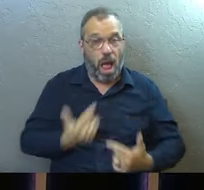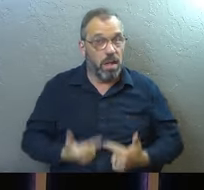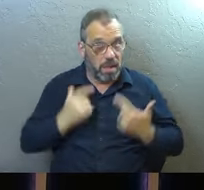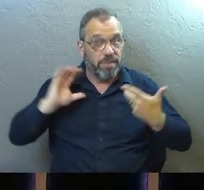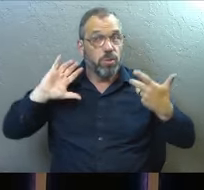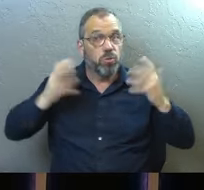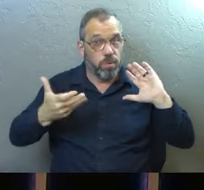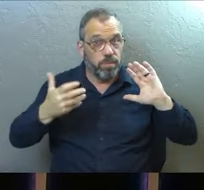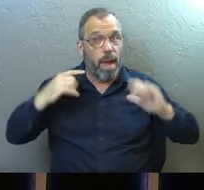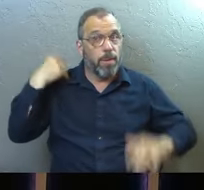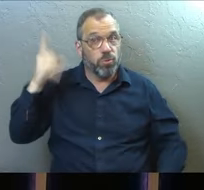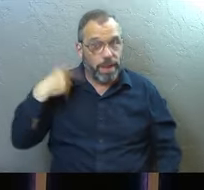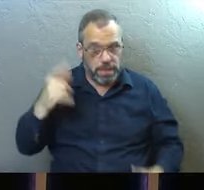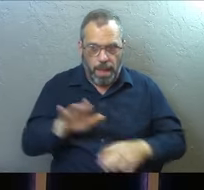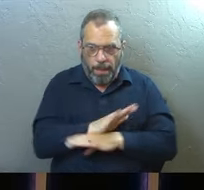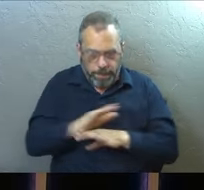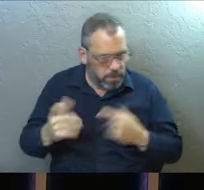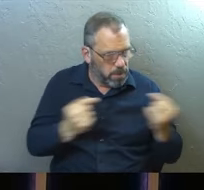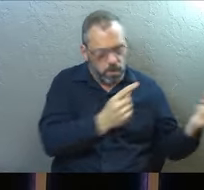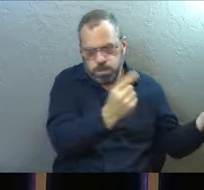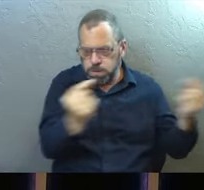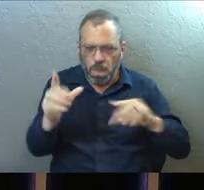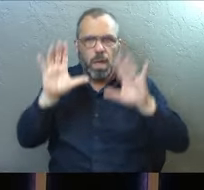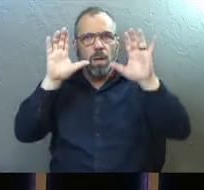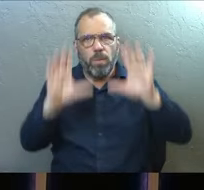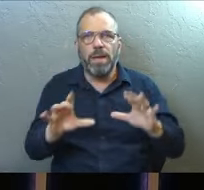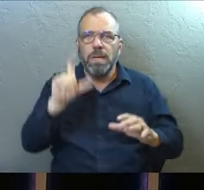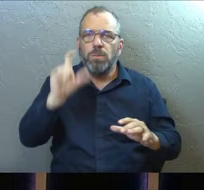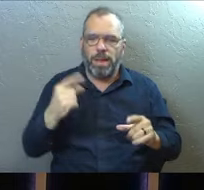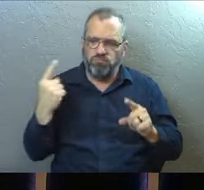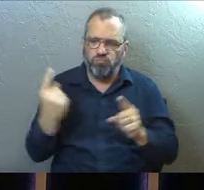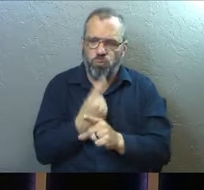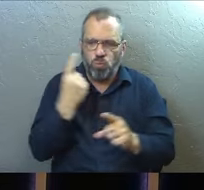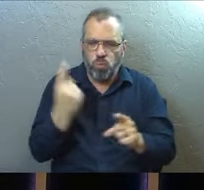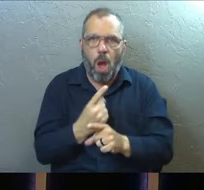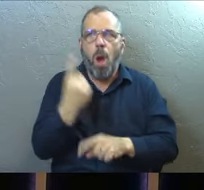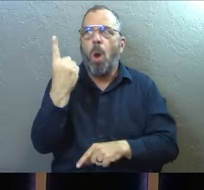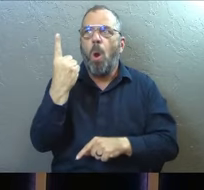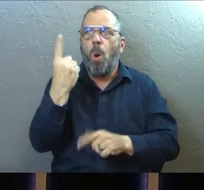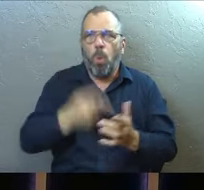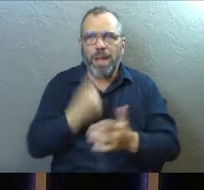crazy. You're going to get busy. Things are going to happen. So you need regular,